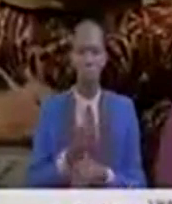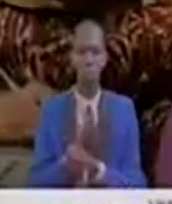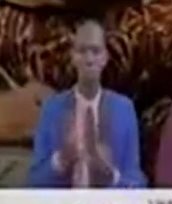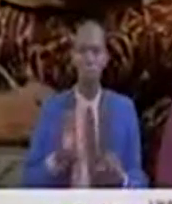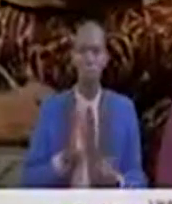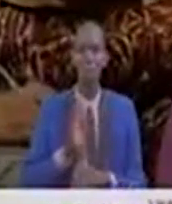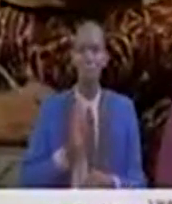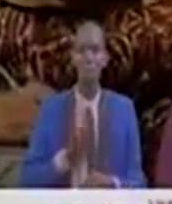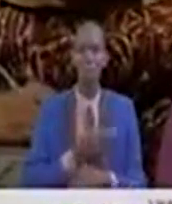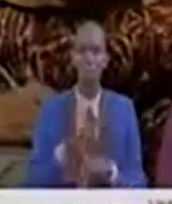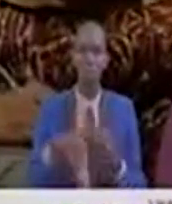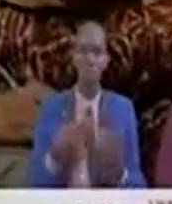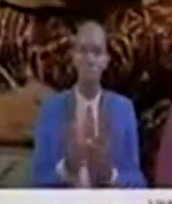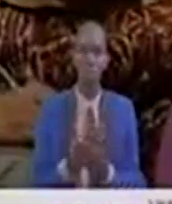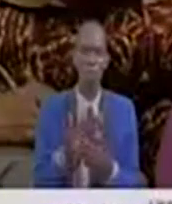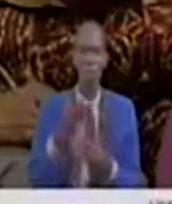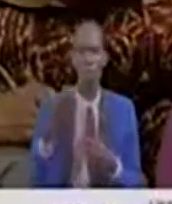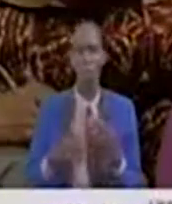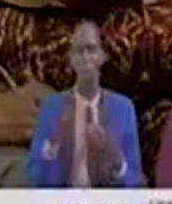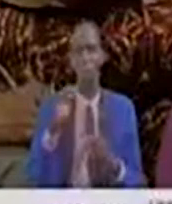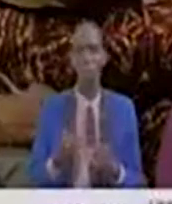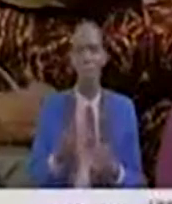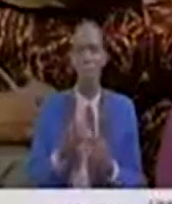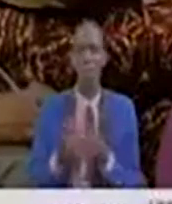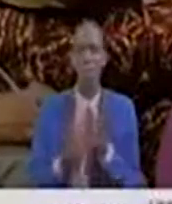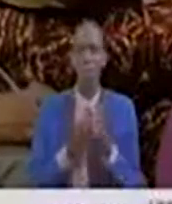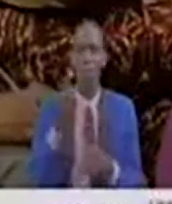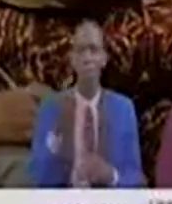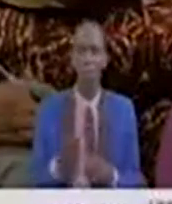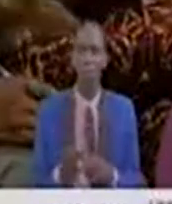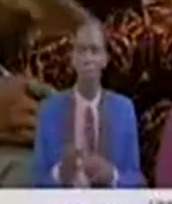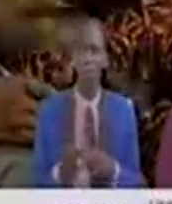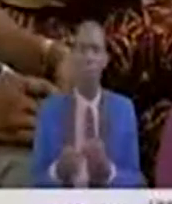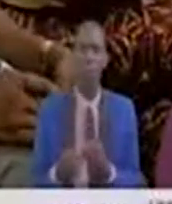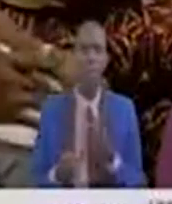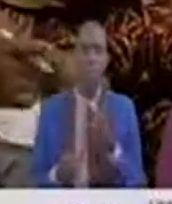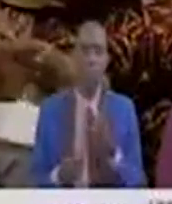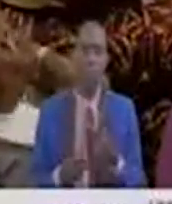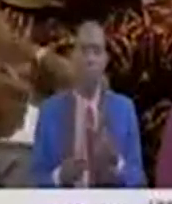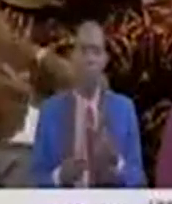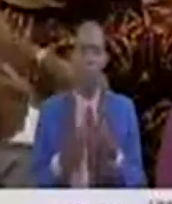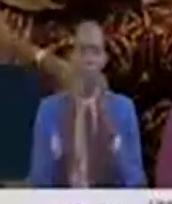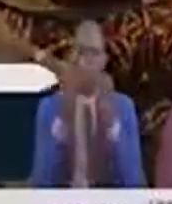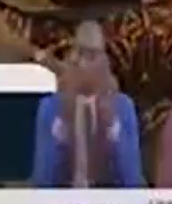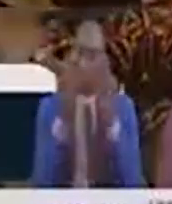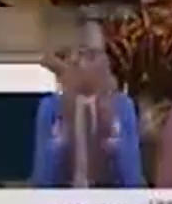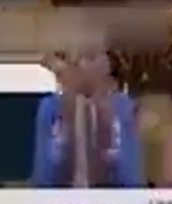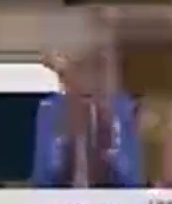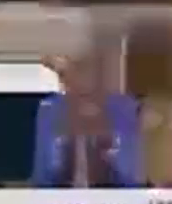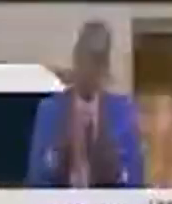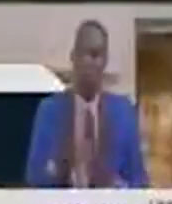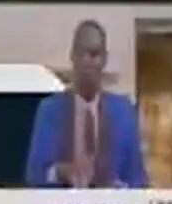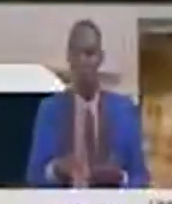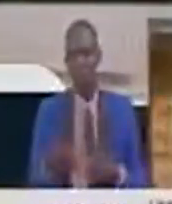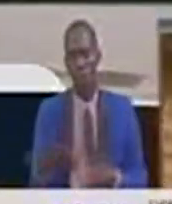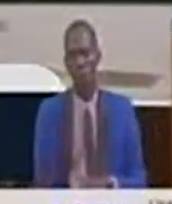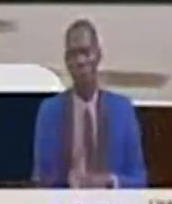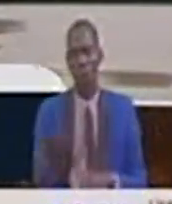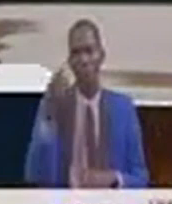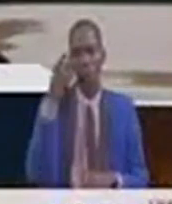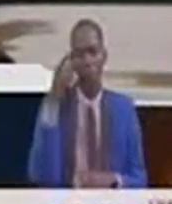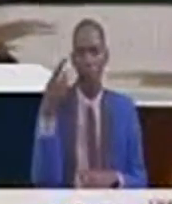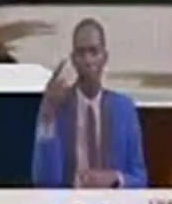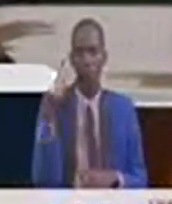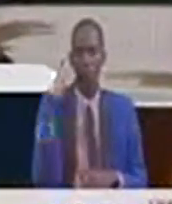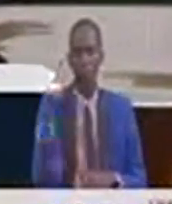name. Look at number two here. Number two, such death for the lifestyle of